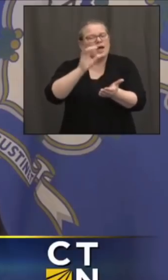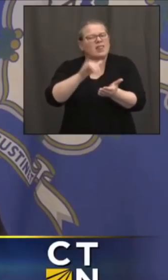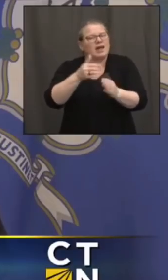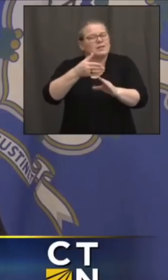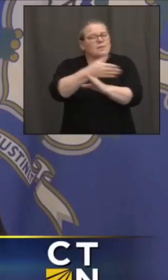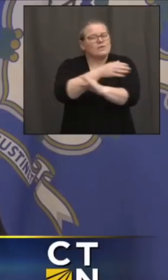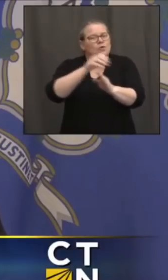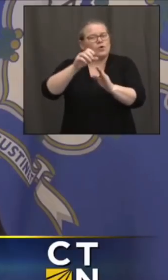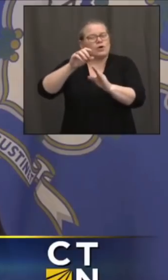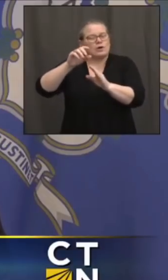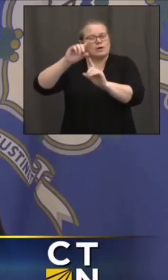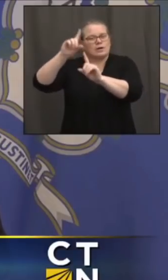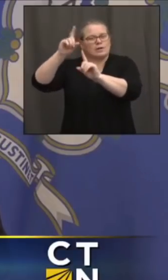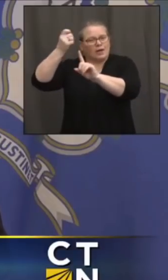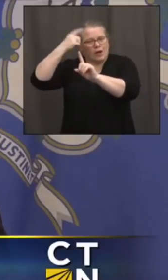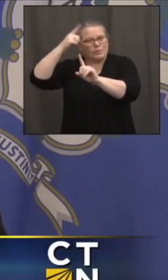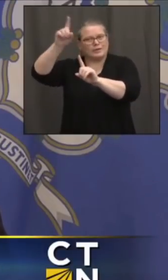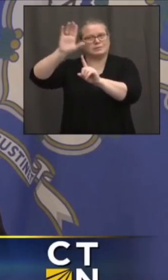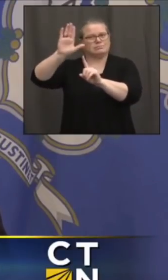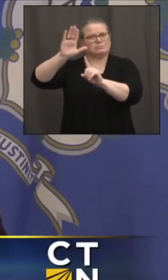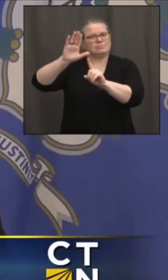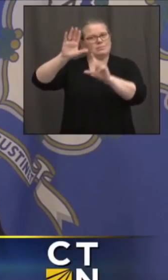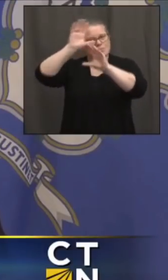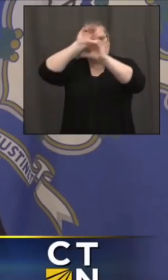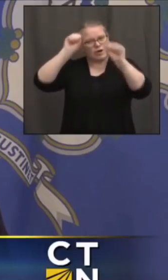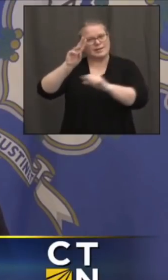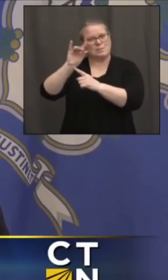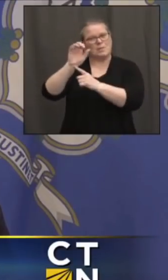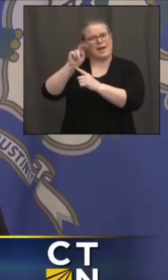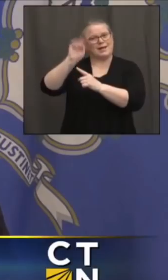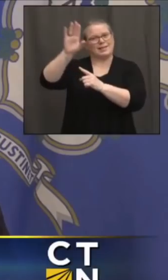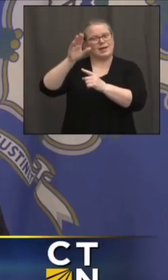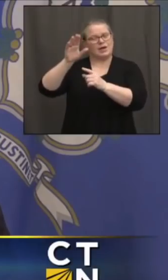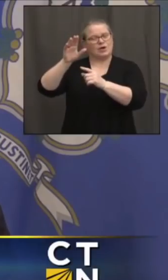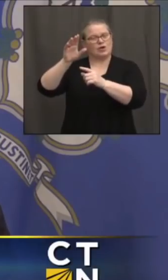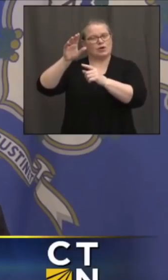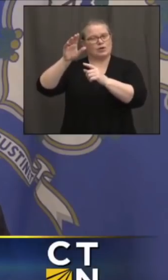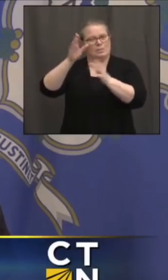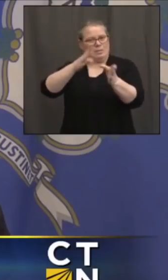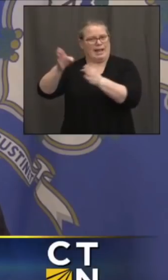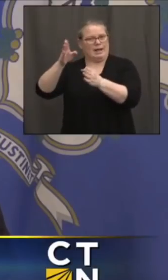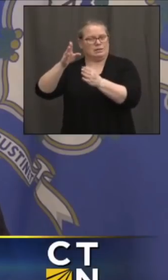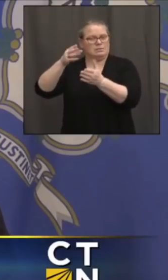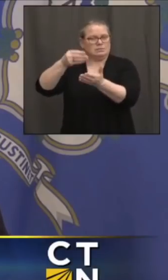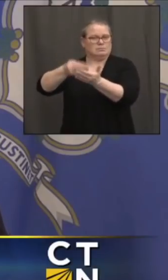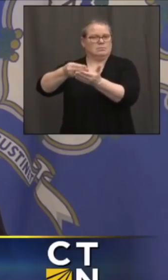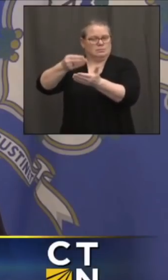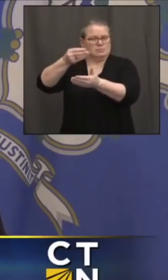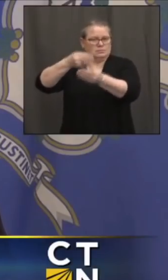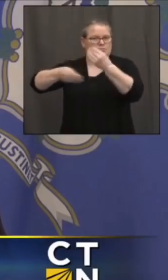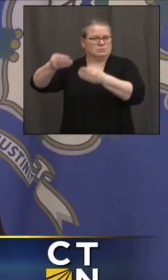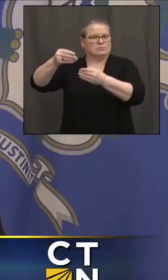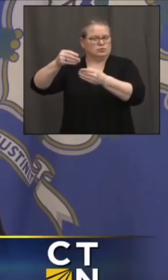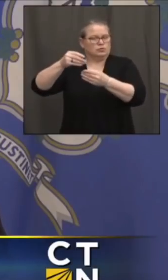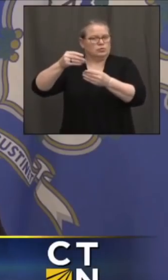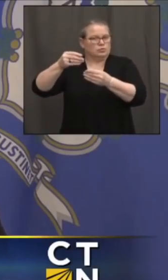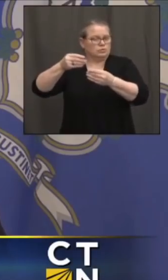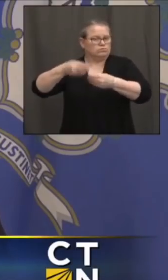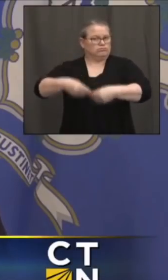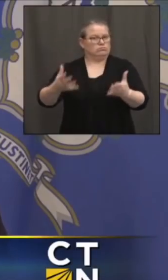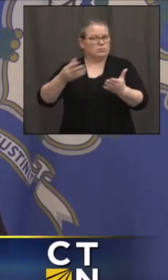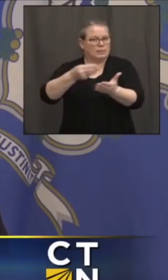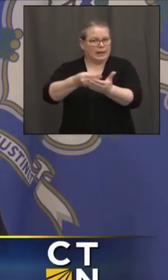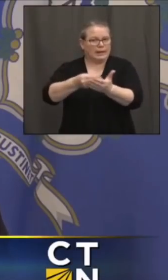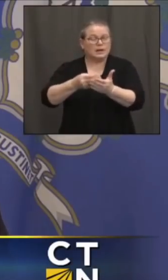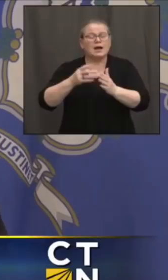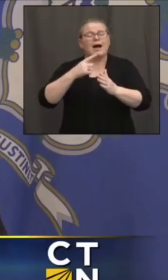Biden administration. So I just tell everybody, slow down a little bit. I think we're in a place right now we're going to be able to take care of people during what's